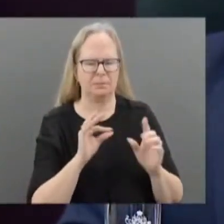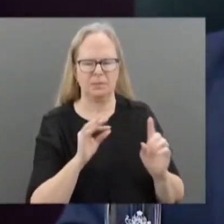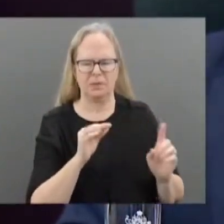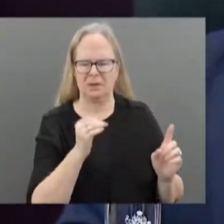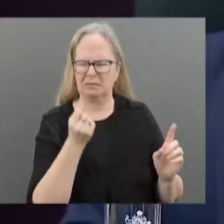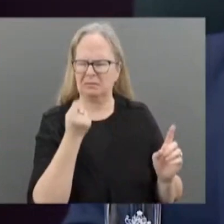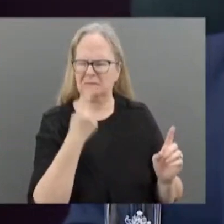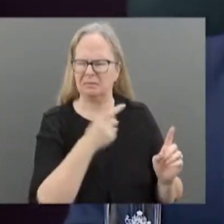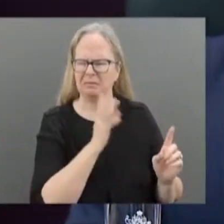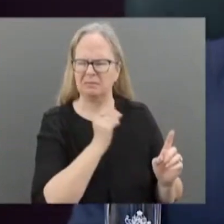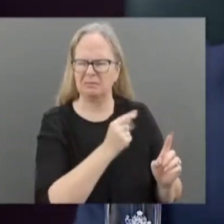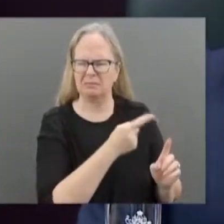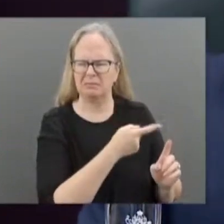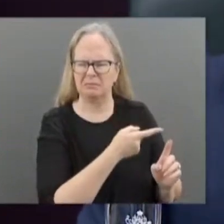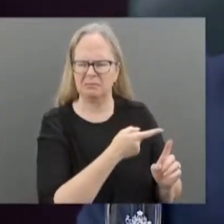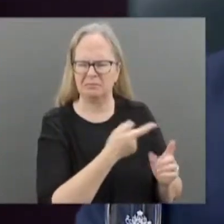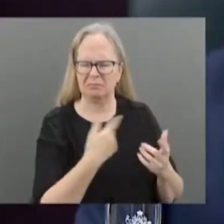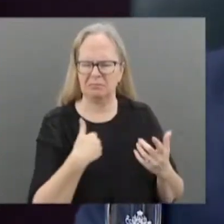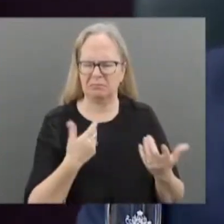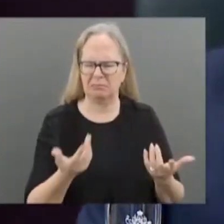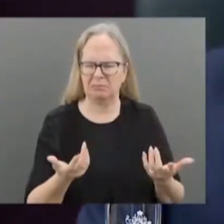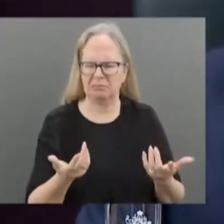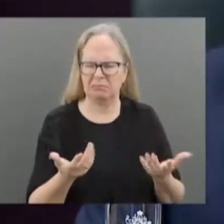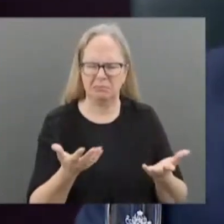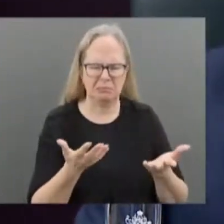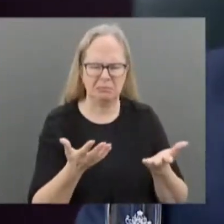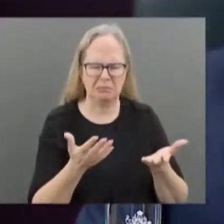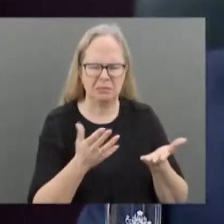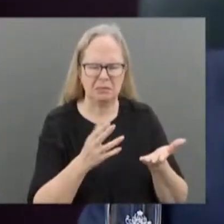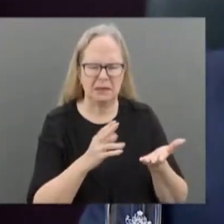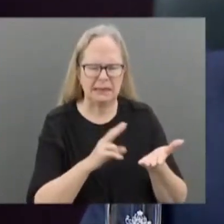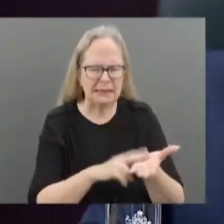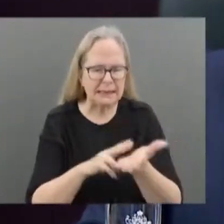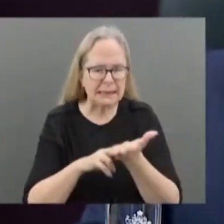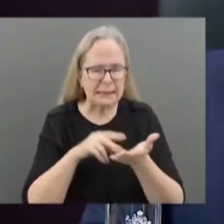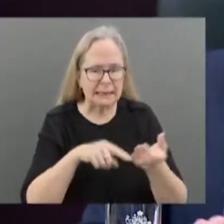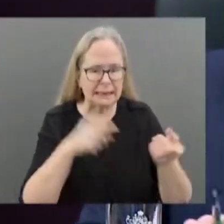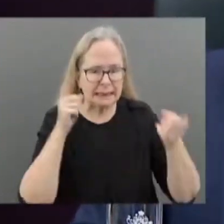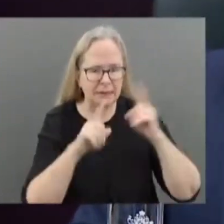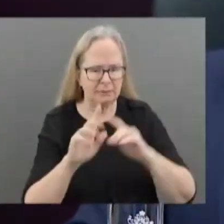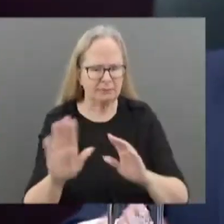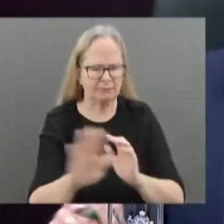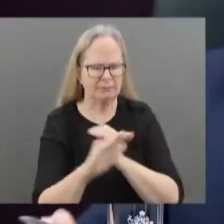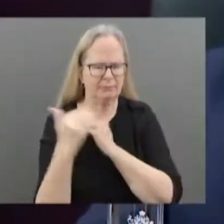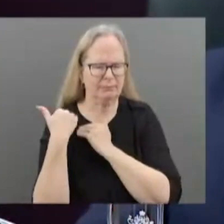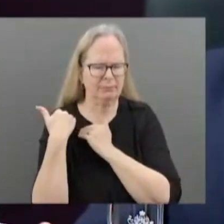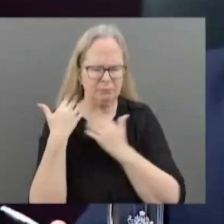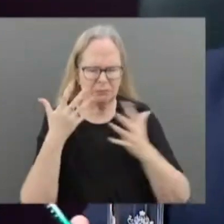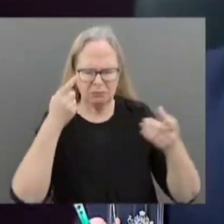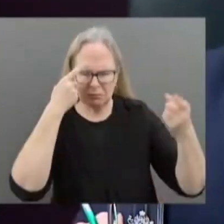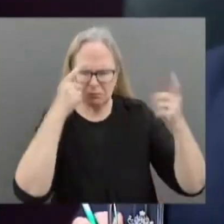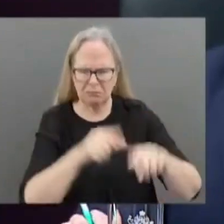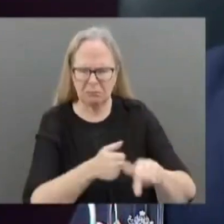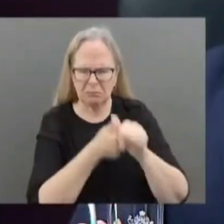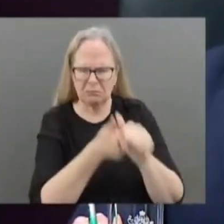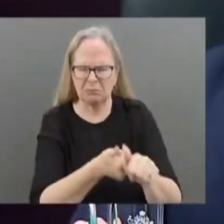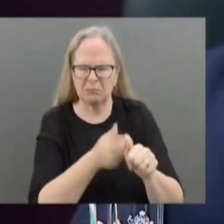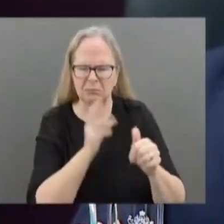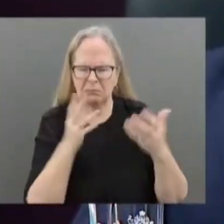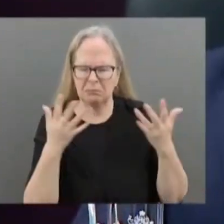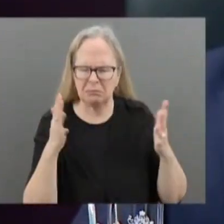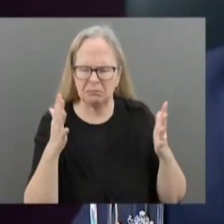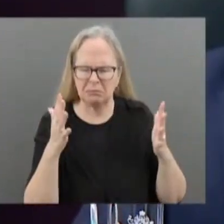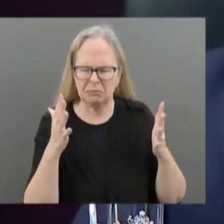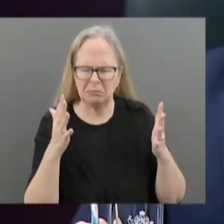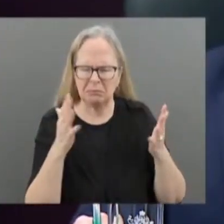sharing agreements are doing exactly what they agreed to do when those water sharing agreements were signed. Every 2 weeks, all of those water